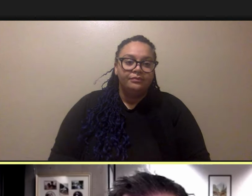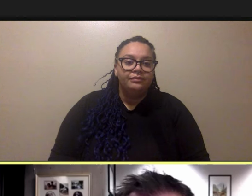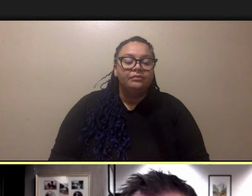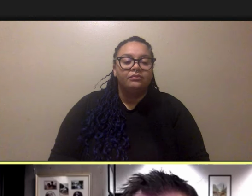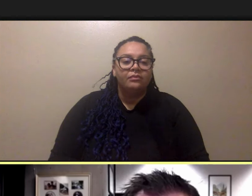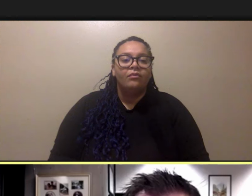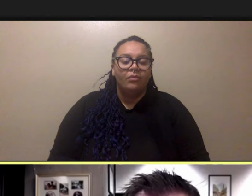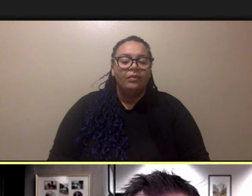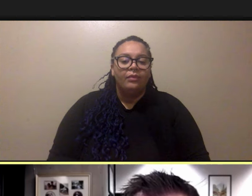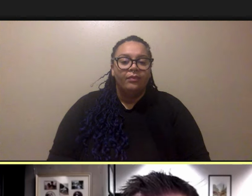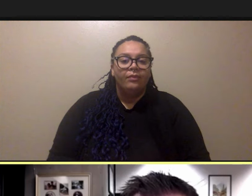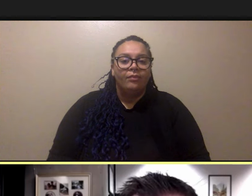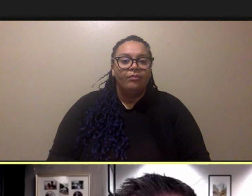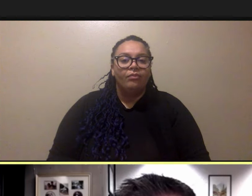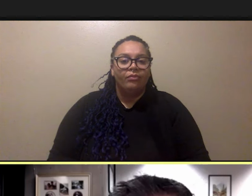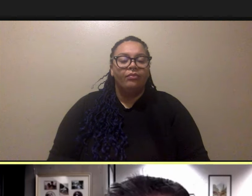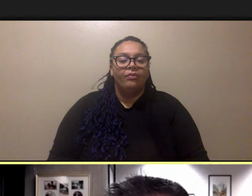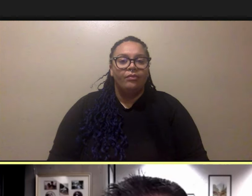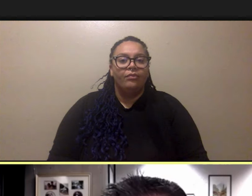There were different ways to